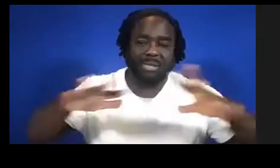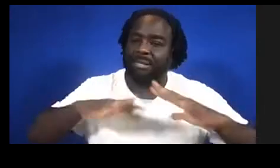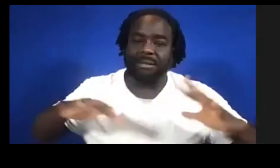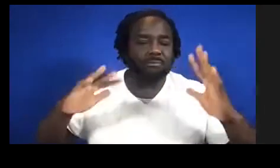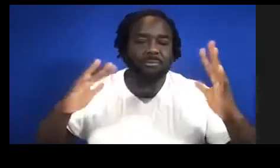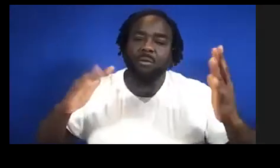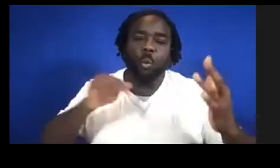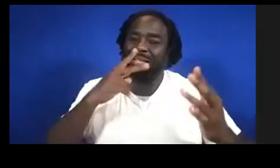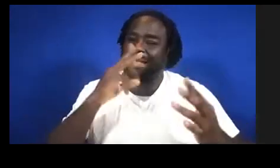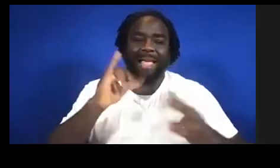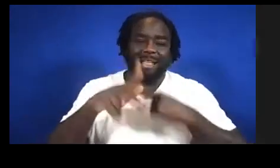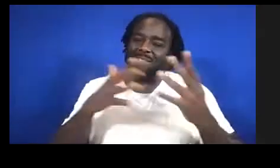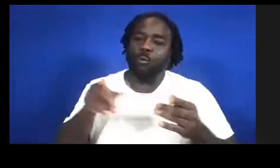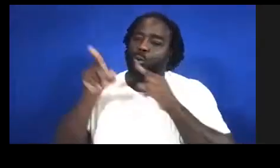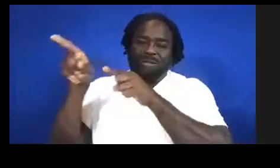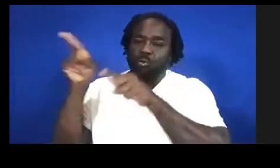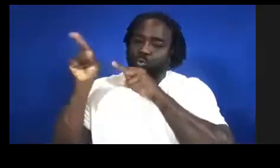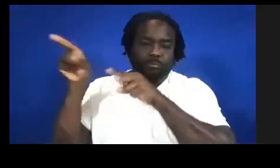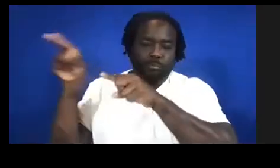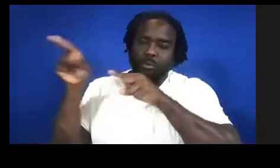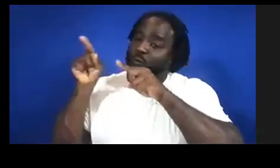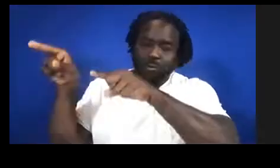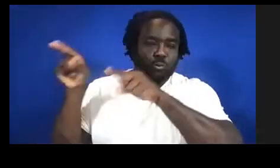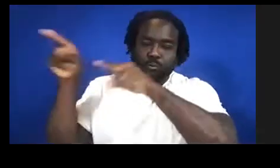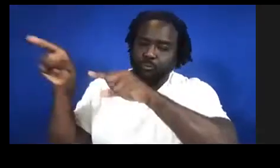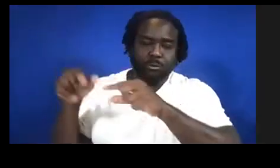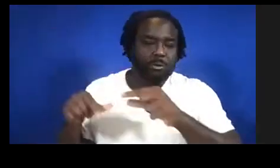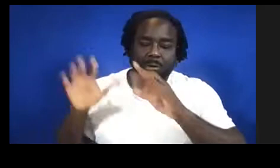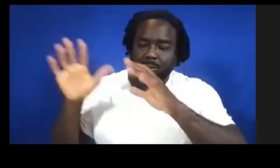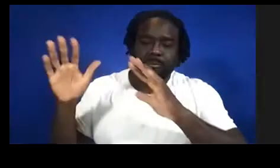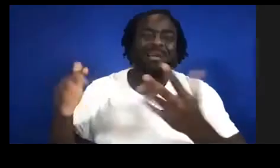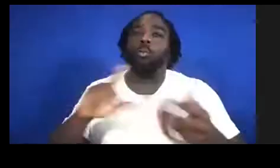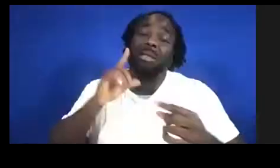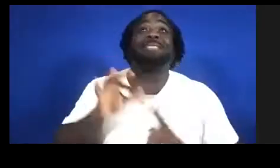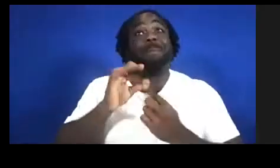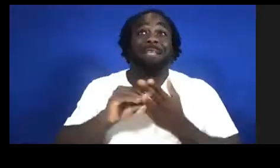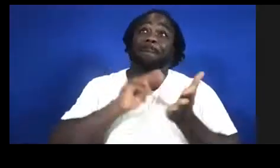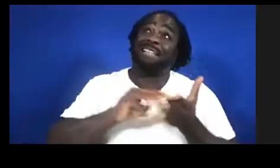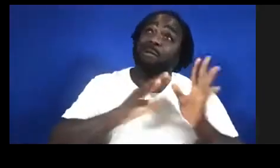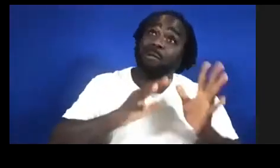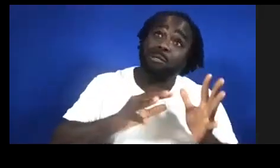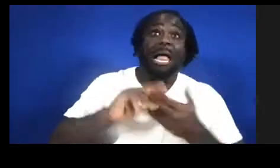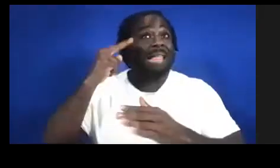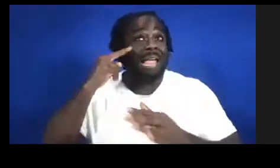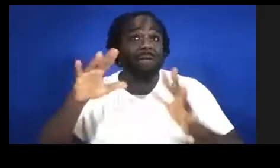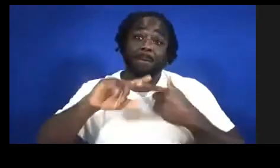I know y'all in Tennessee, you don't really see that kind of stuff there, right?